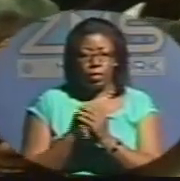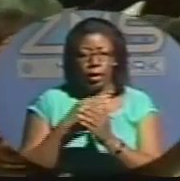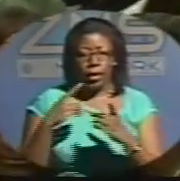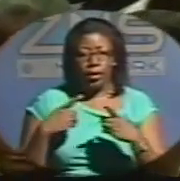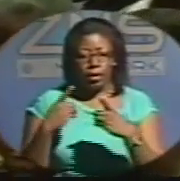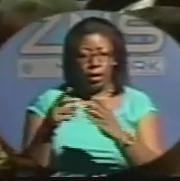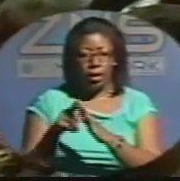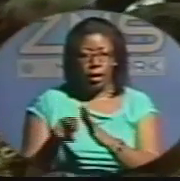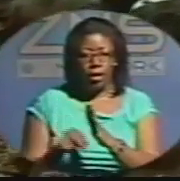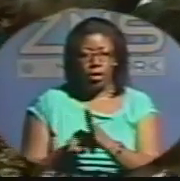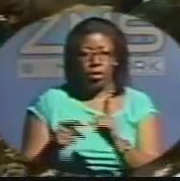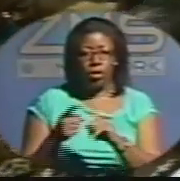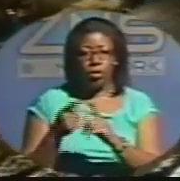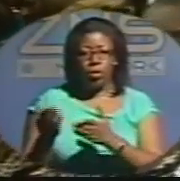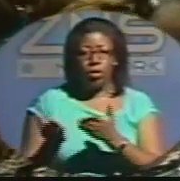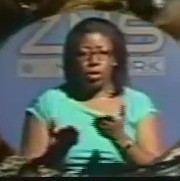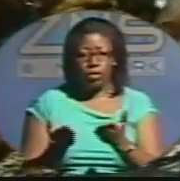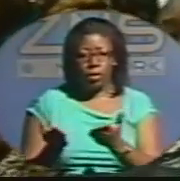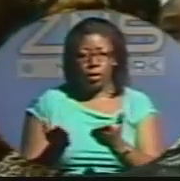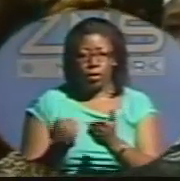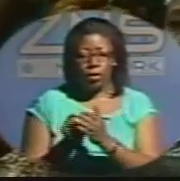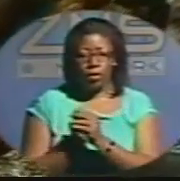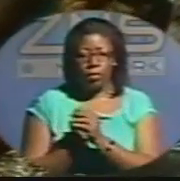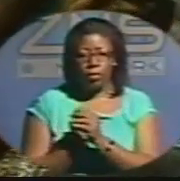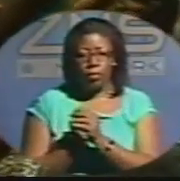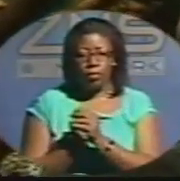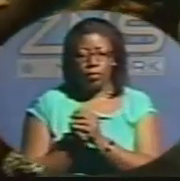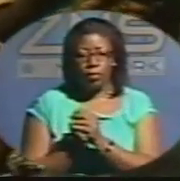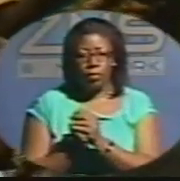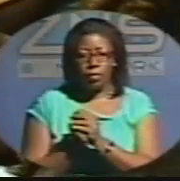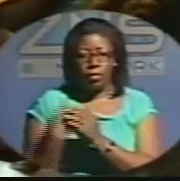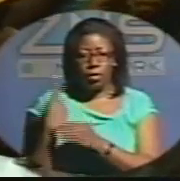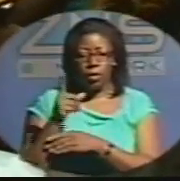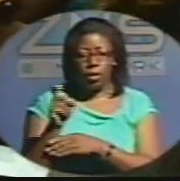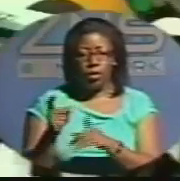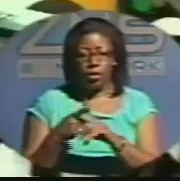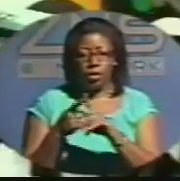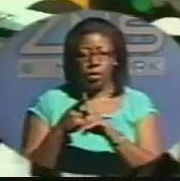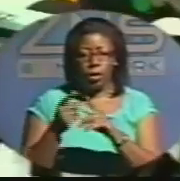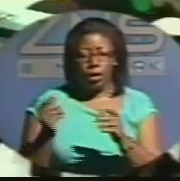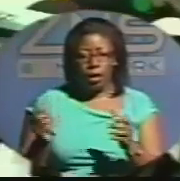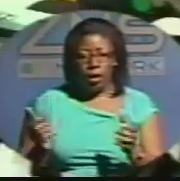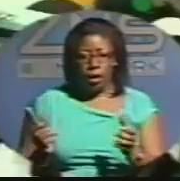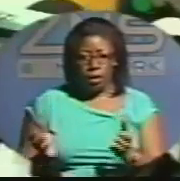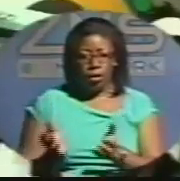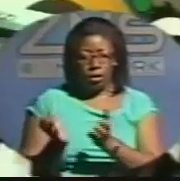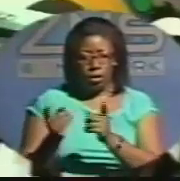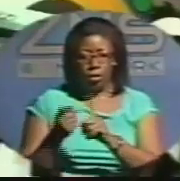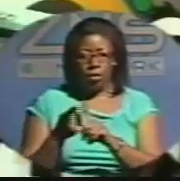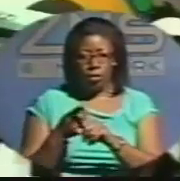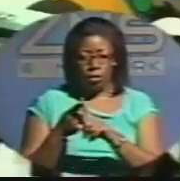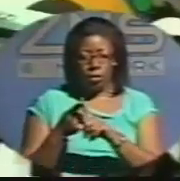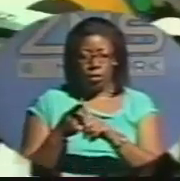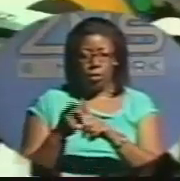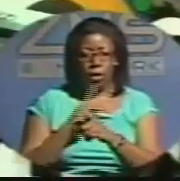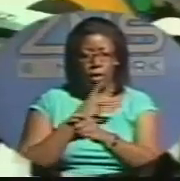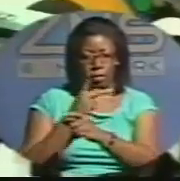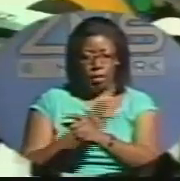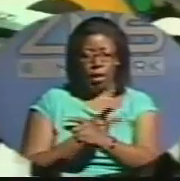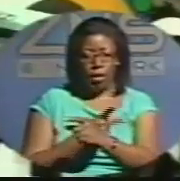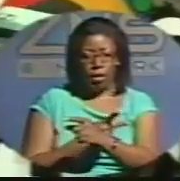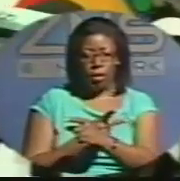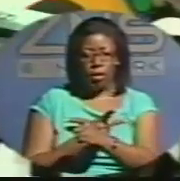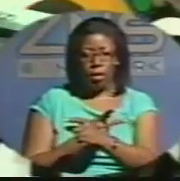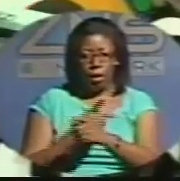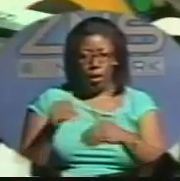dedication to serve Bahamians. We must continue to empower our young people, enriching their